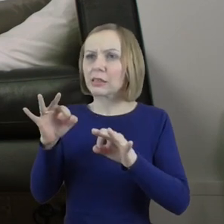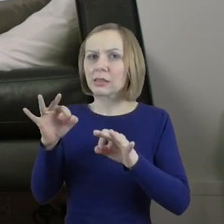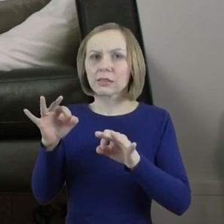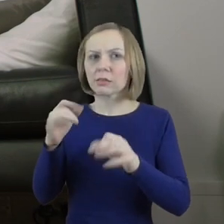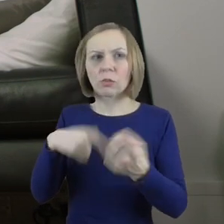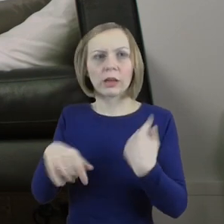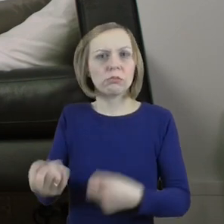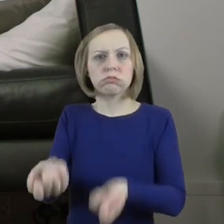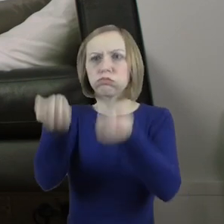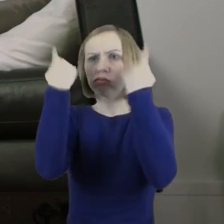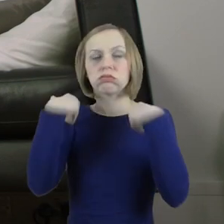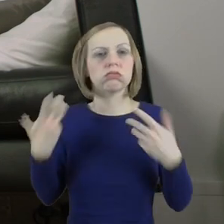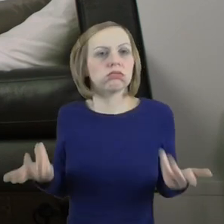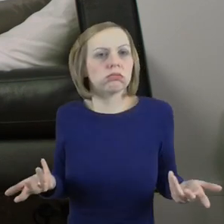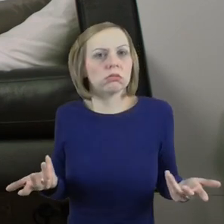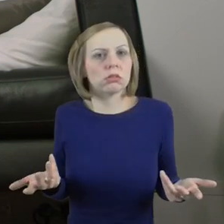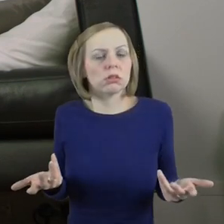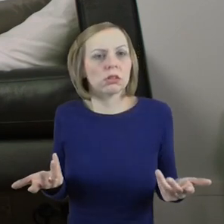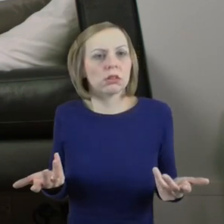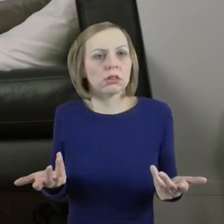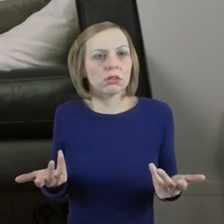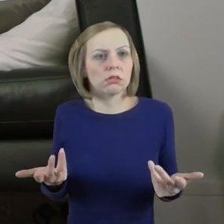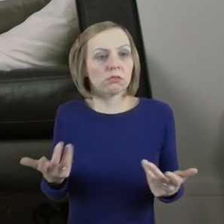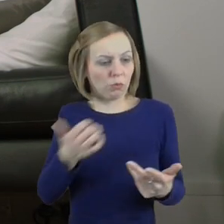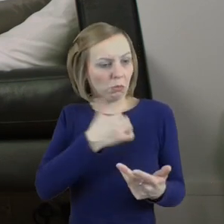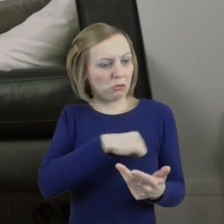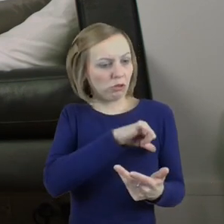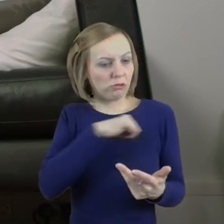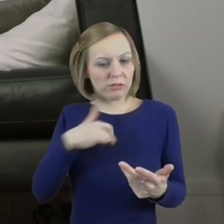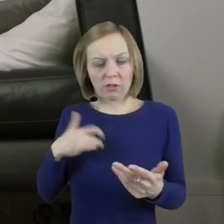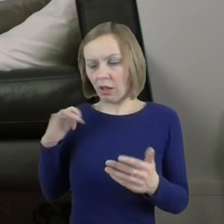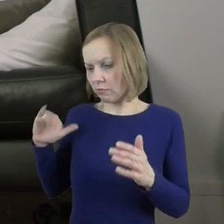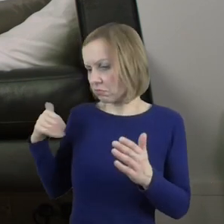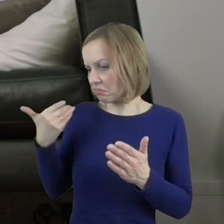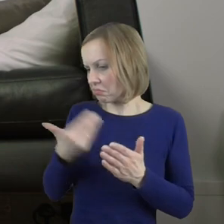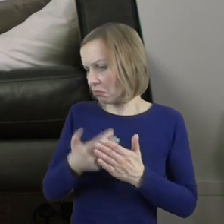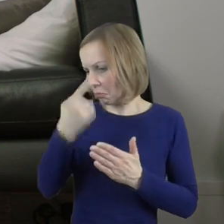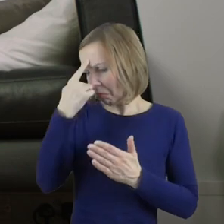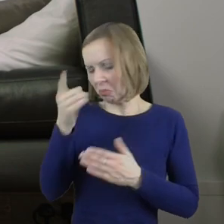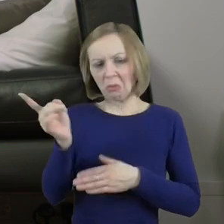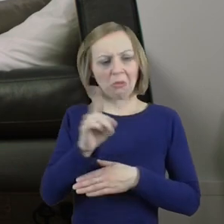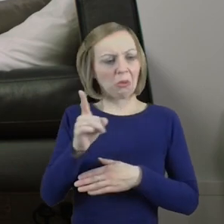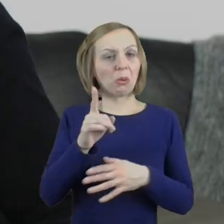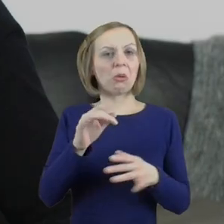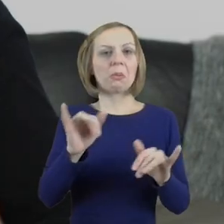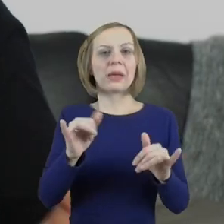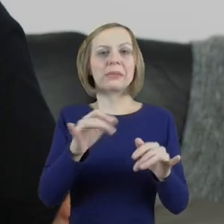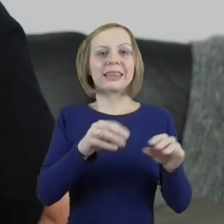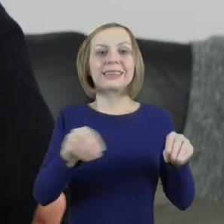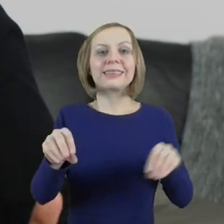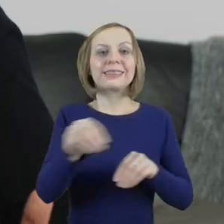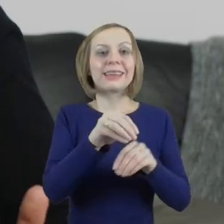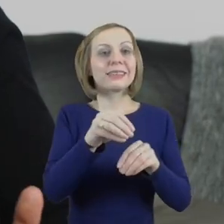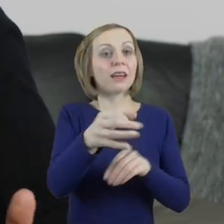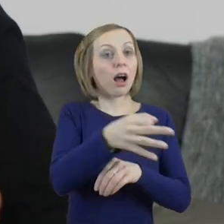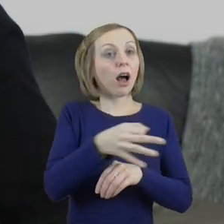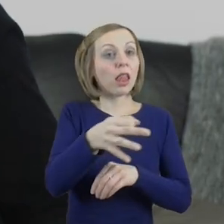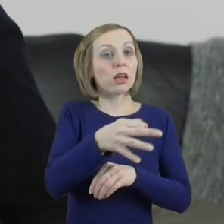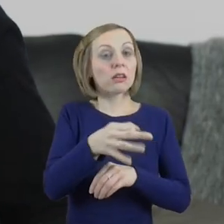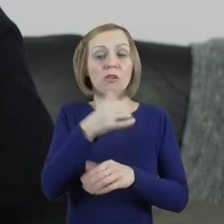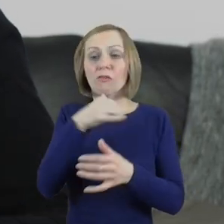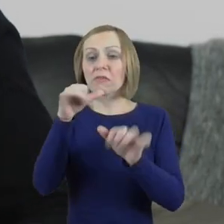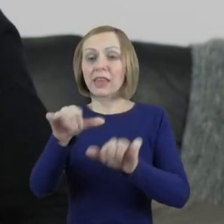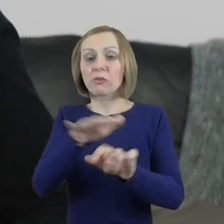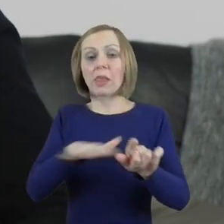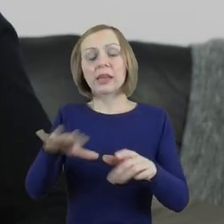And for most of my Christian life, I didn't really know what that peace was. I thought it was the kind of peace you might feel on a desert island or you're in your favorite place. But in